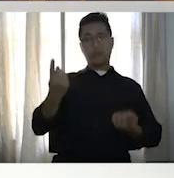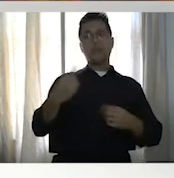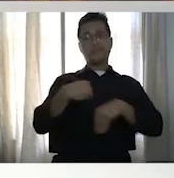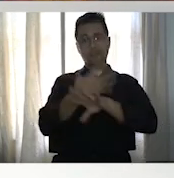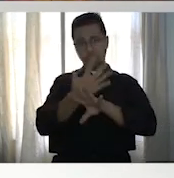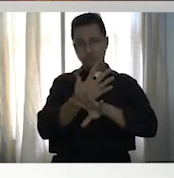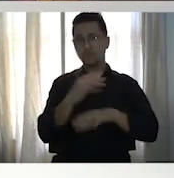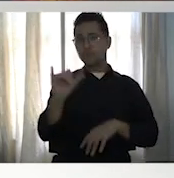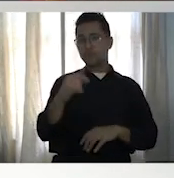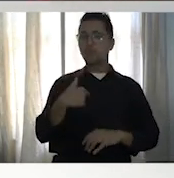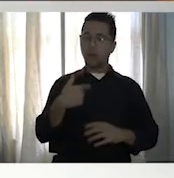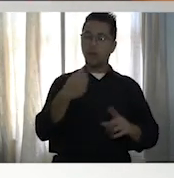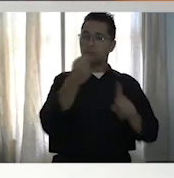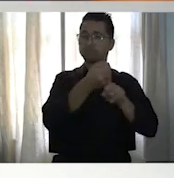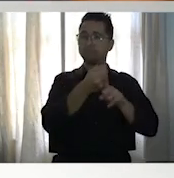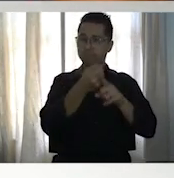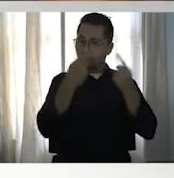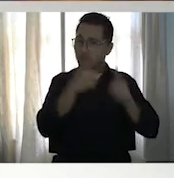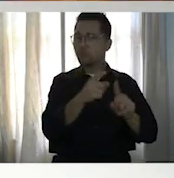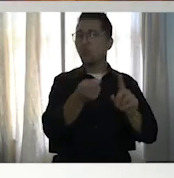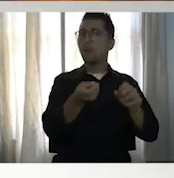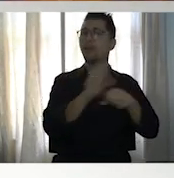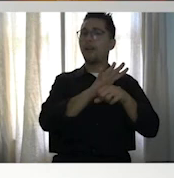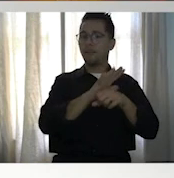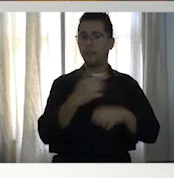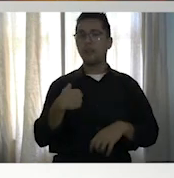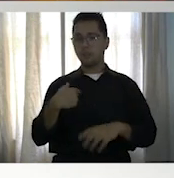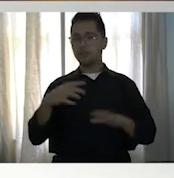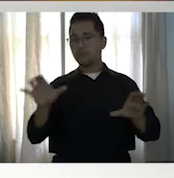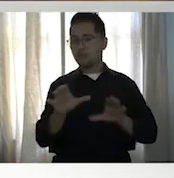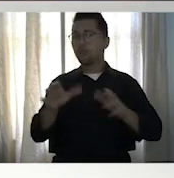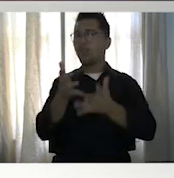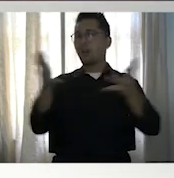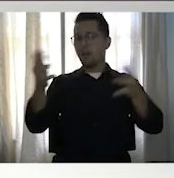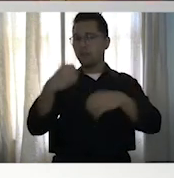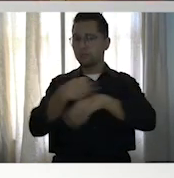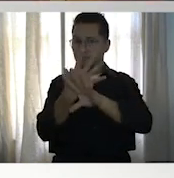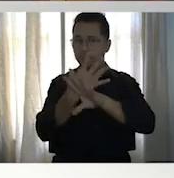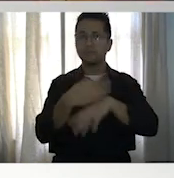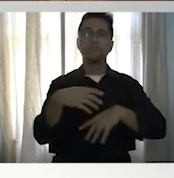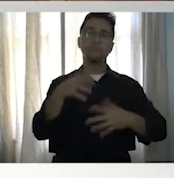After during the pandemic, we were doing online